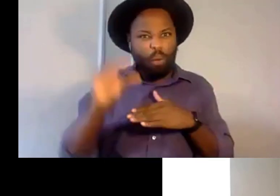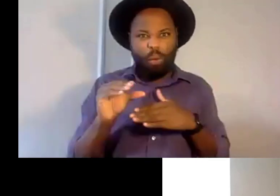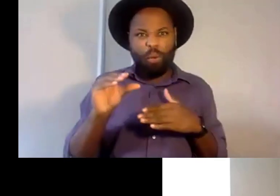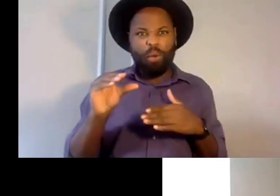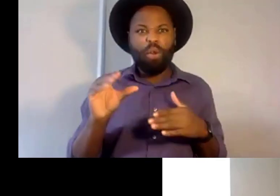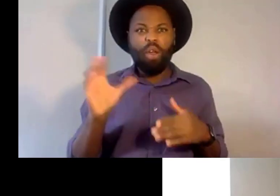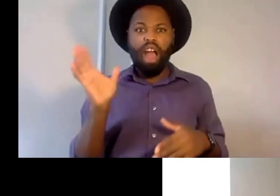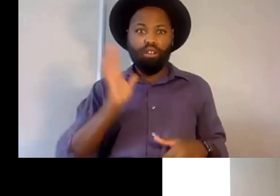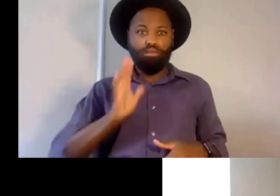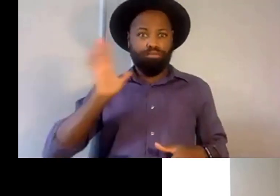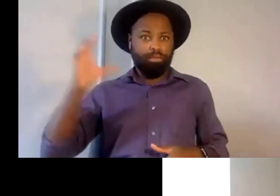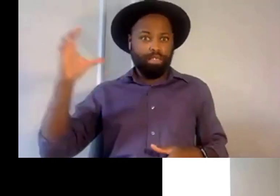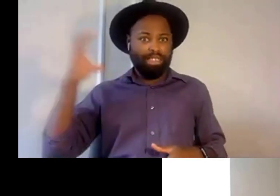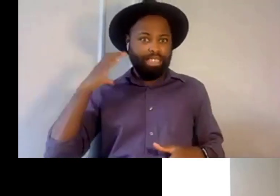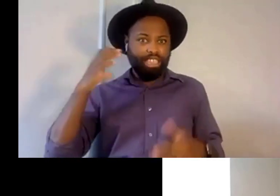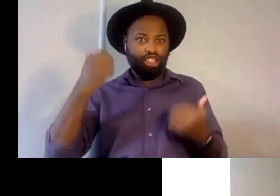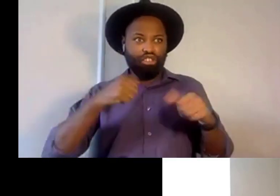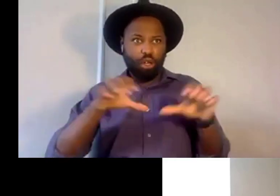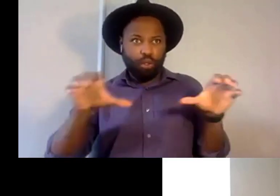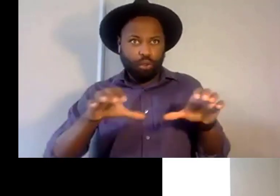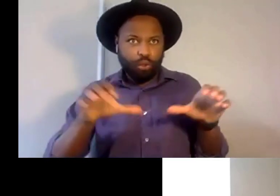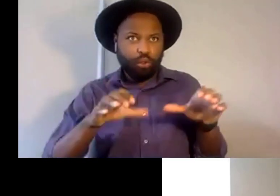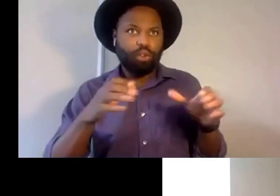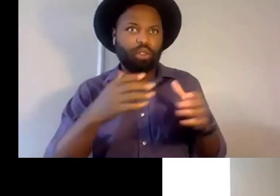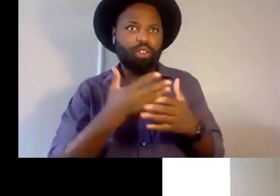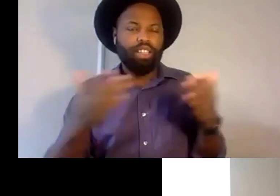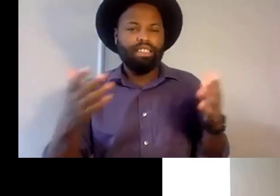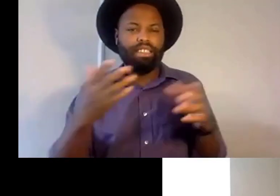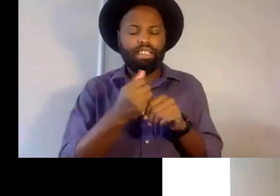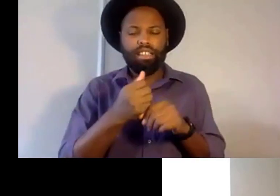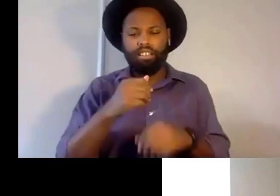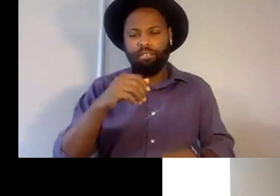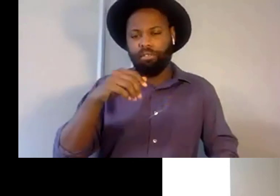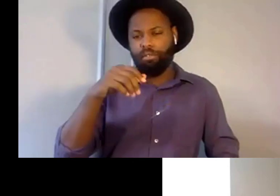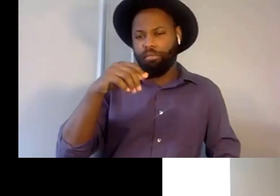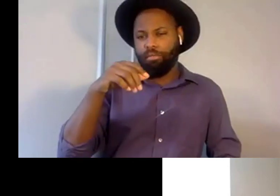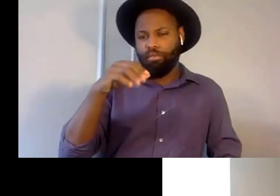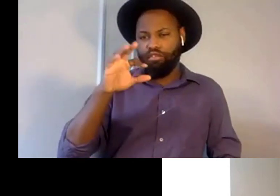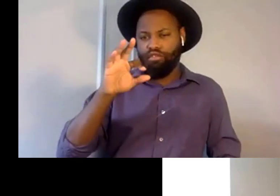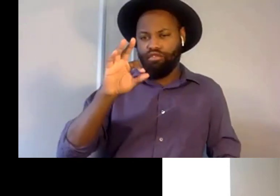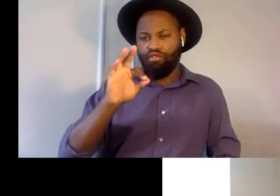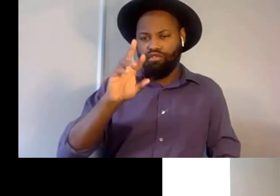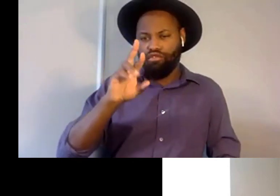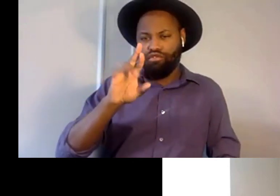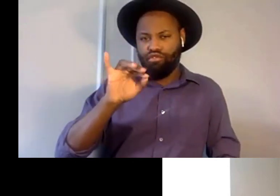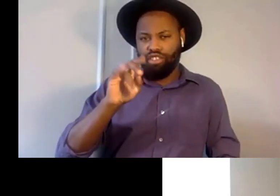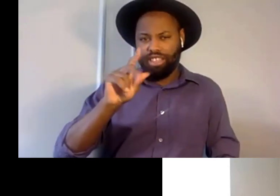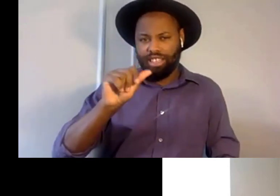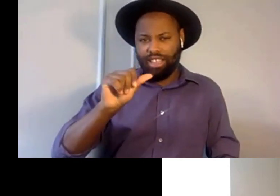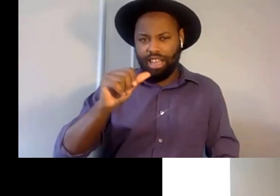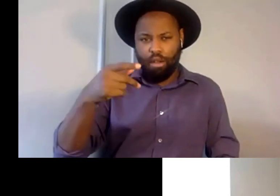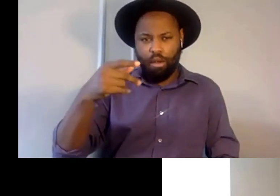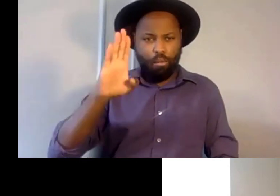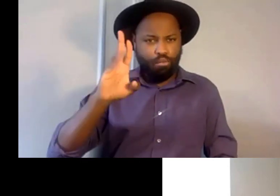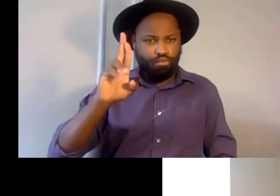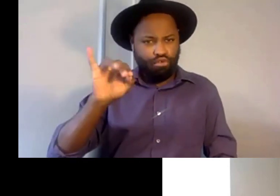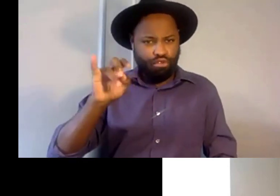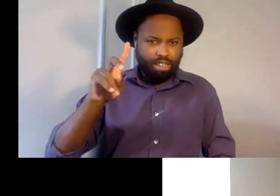to get what we call RISCA money to support us. So that's research and creative